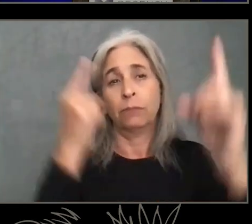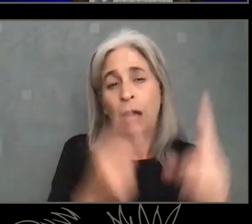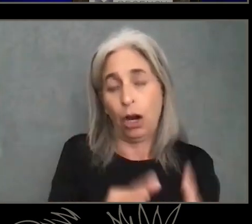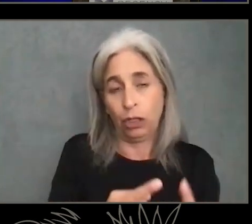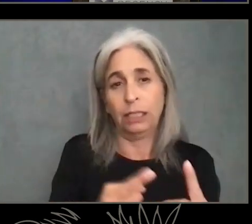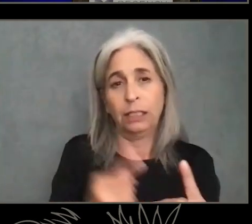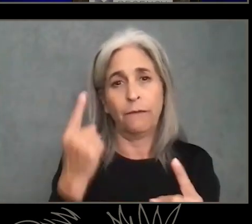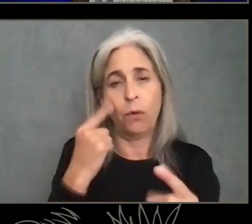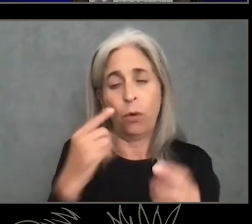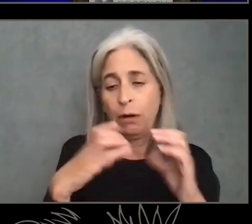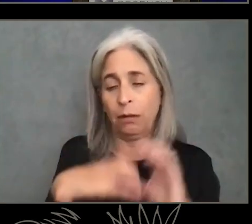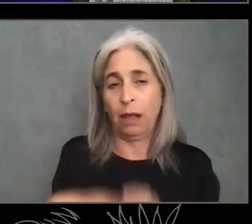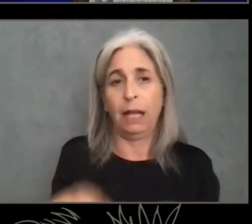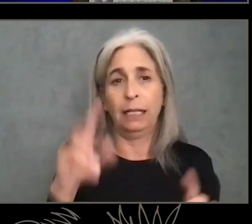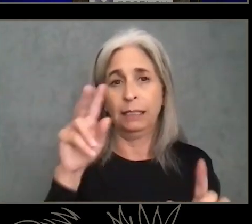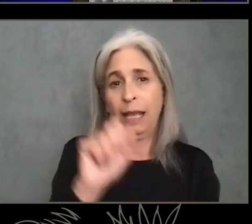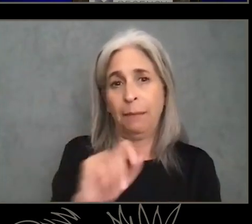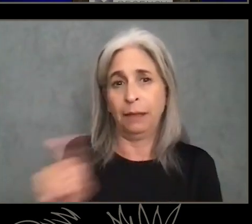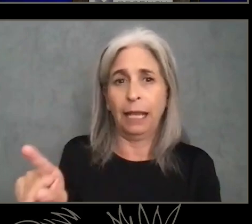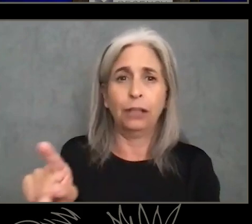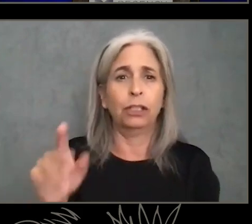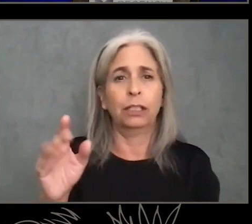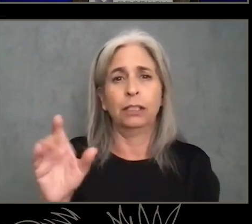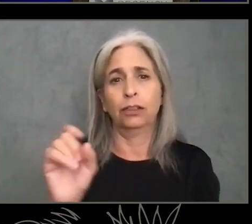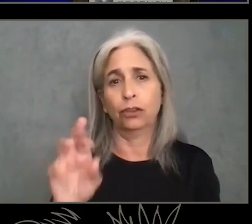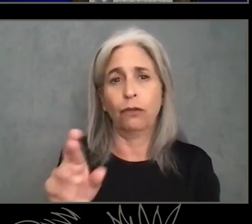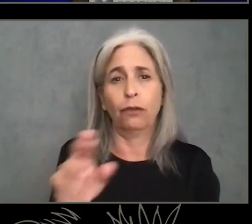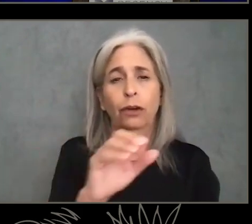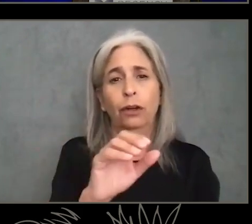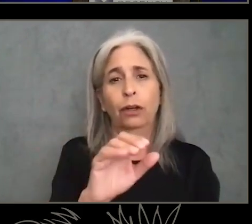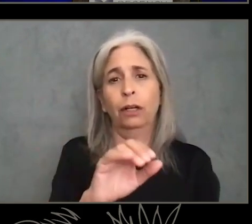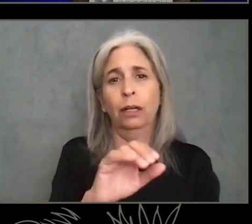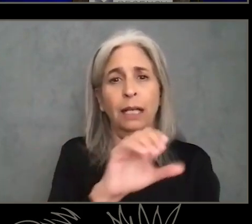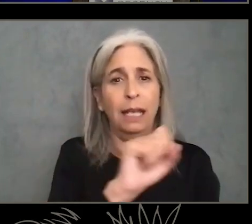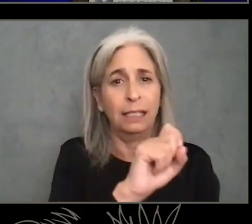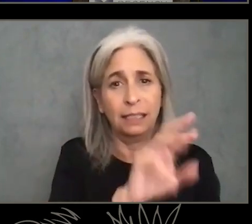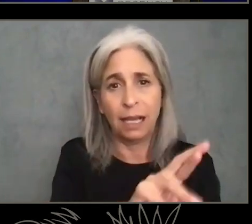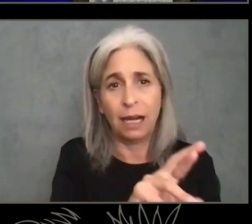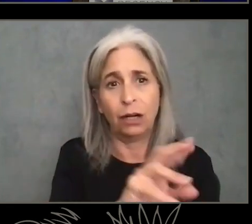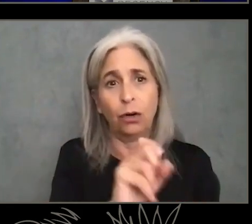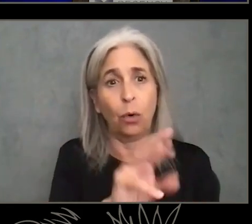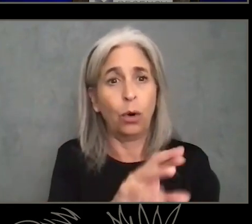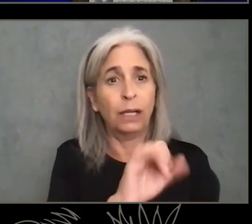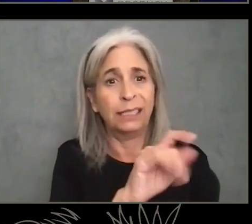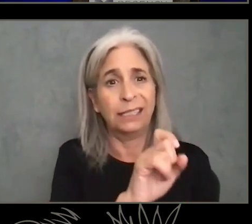for client applications, server applications, SSR, or even static assets.